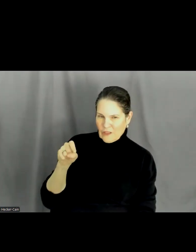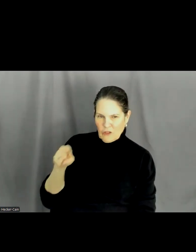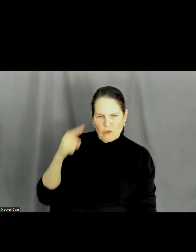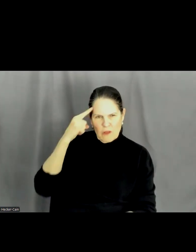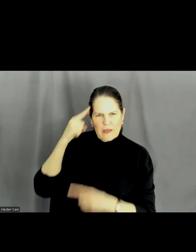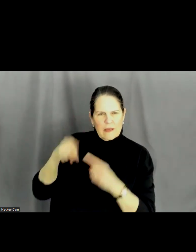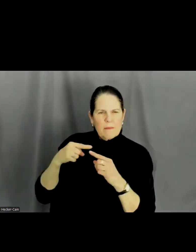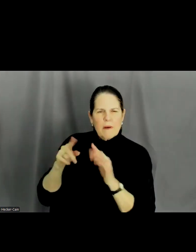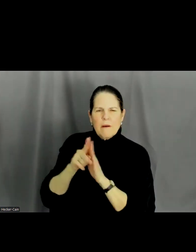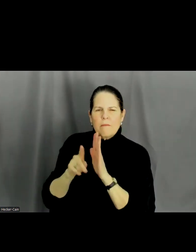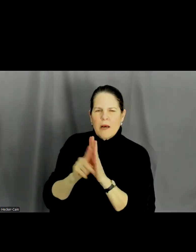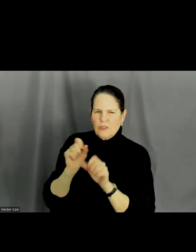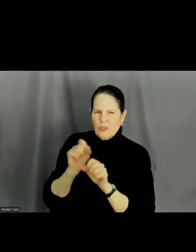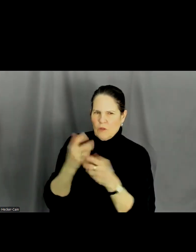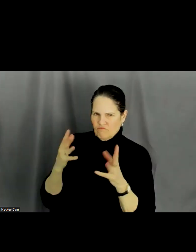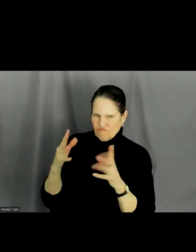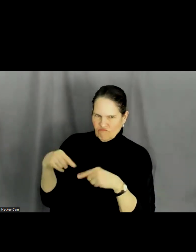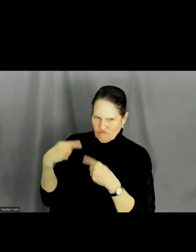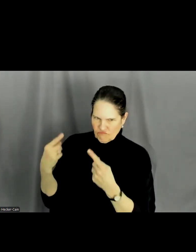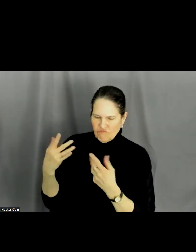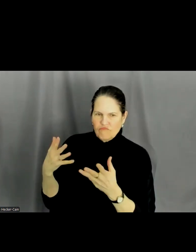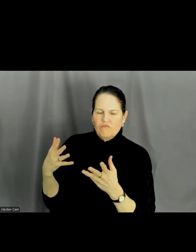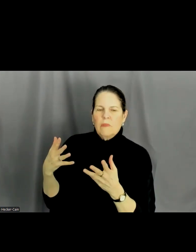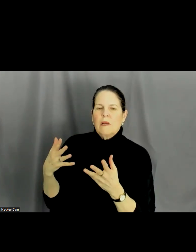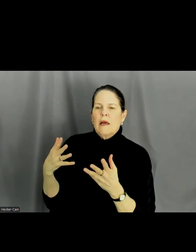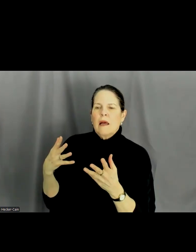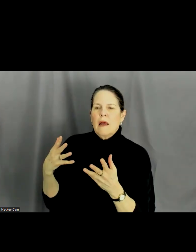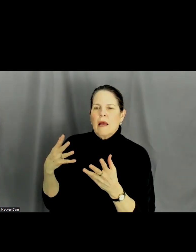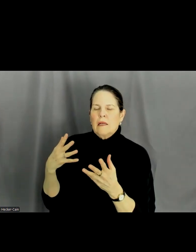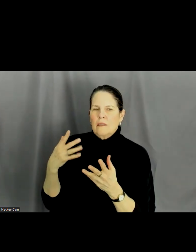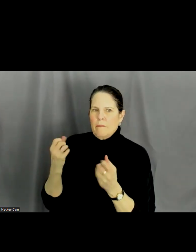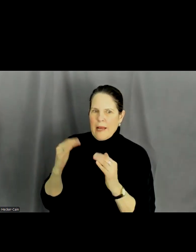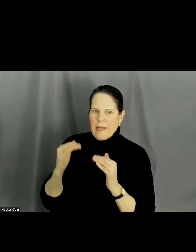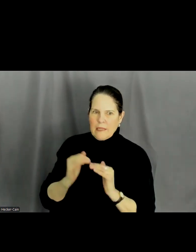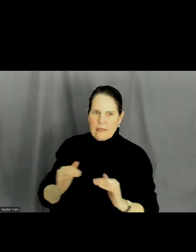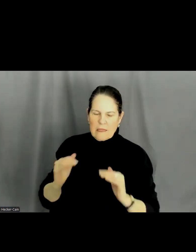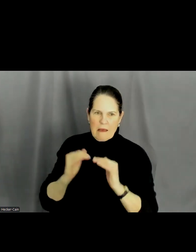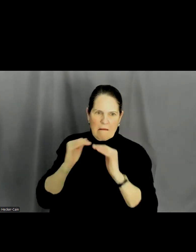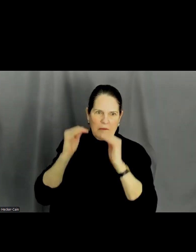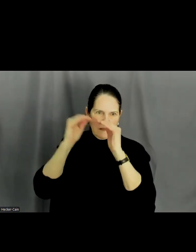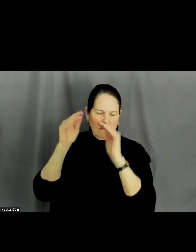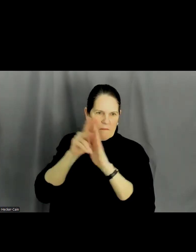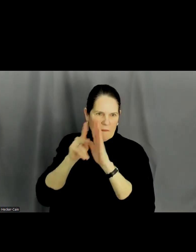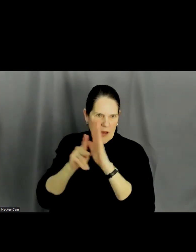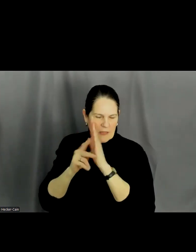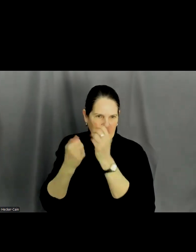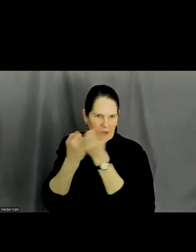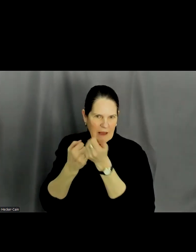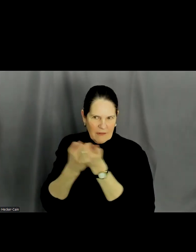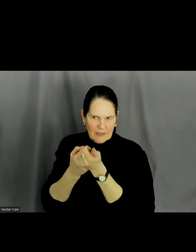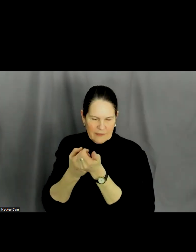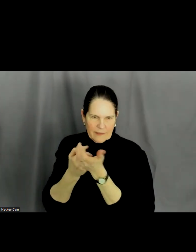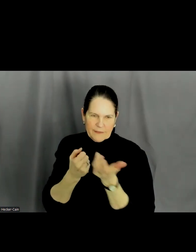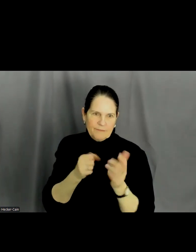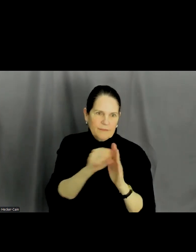work that you've been doing and thinking about the many levels of policy advocacy, both whether